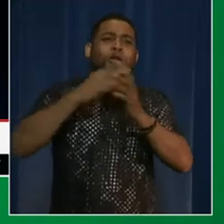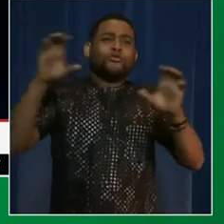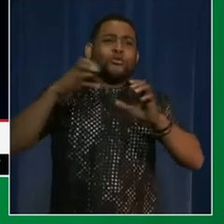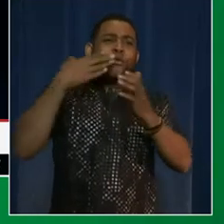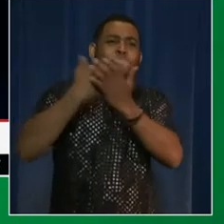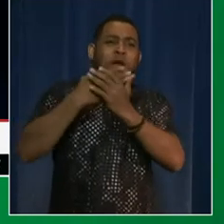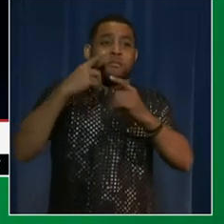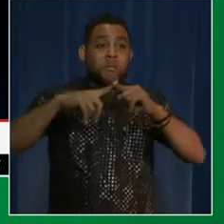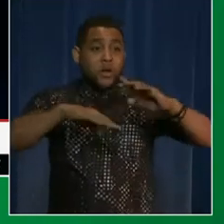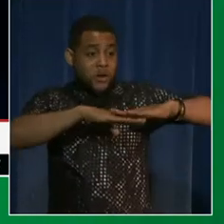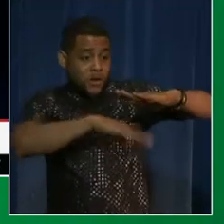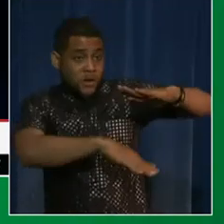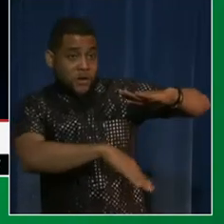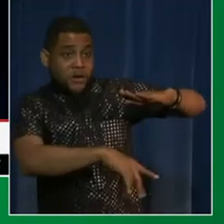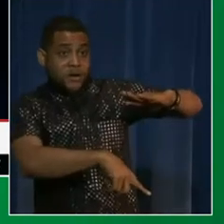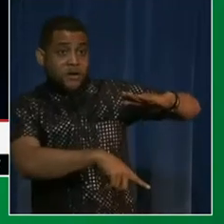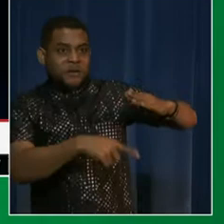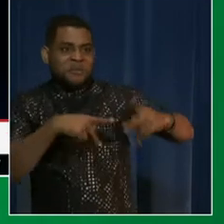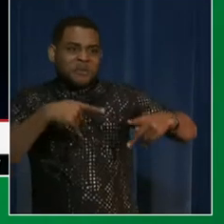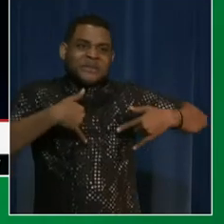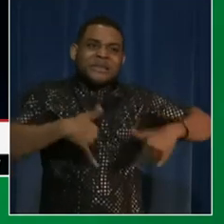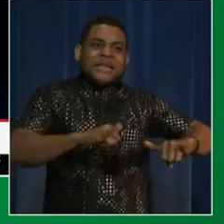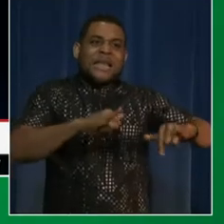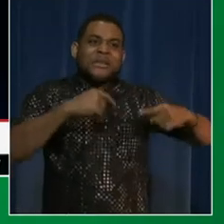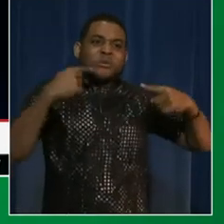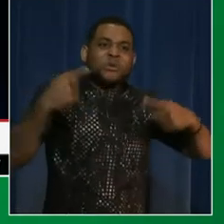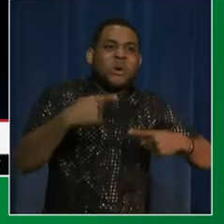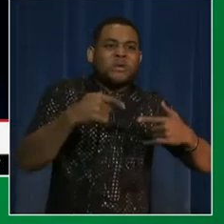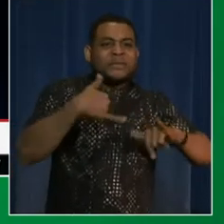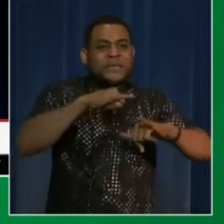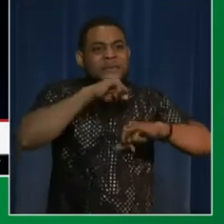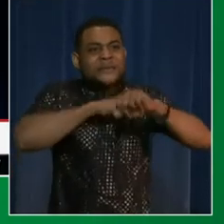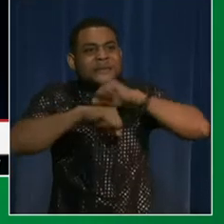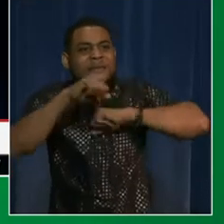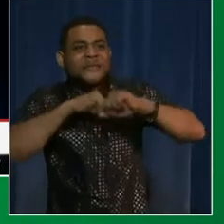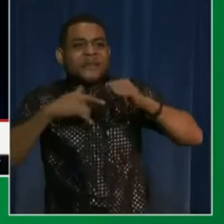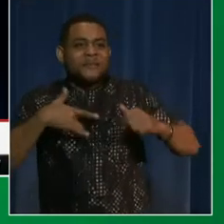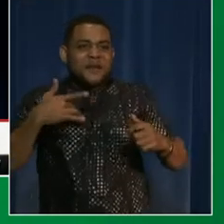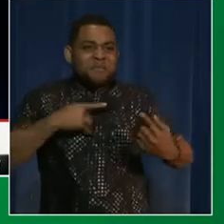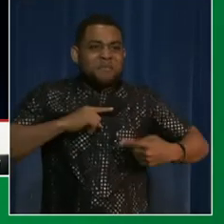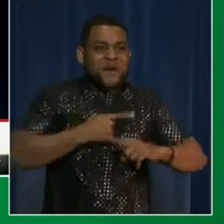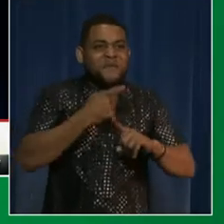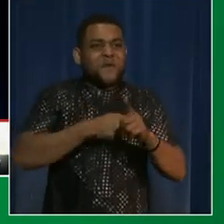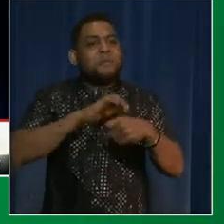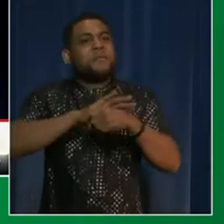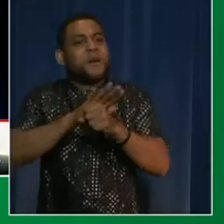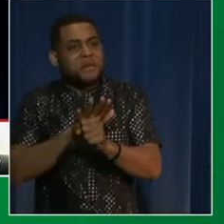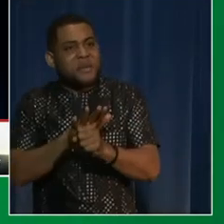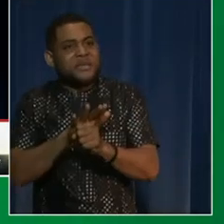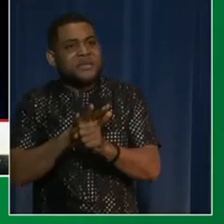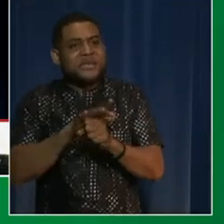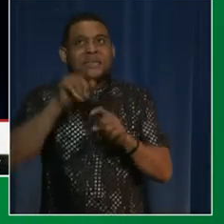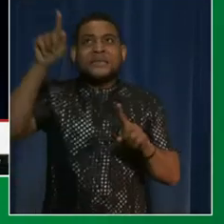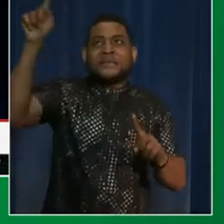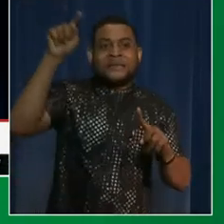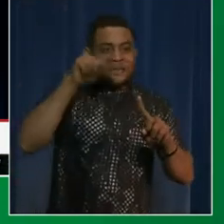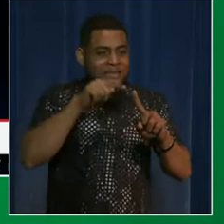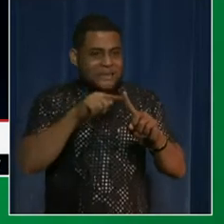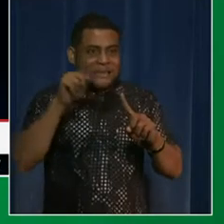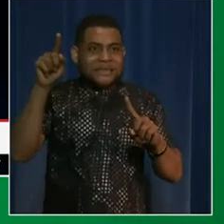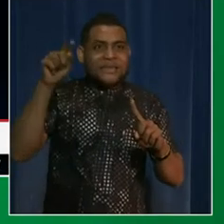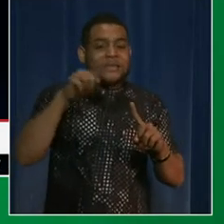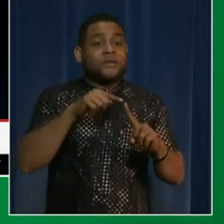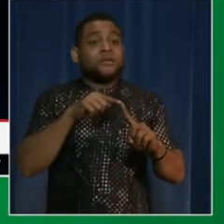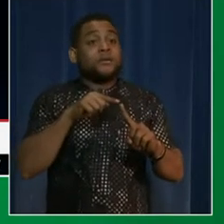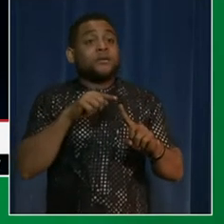before the pandemic are still feeling the pains of the pandemic. The district CFO estimates that employment in